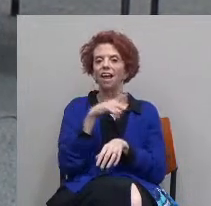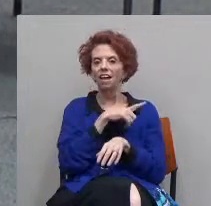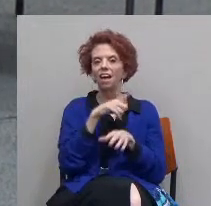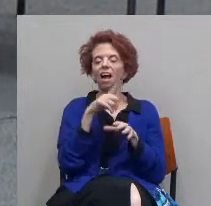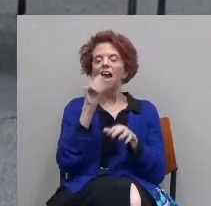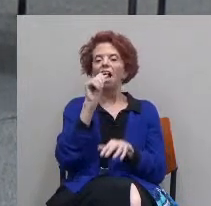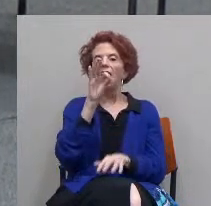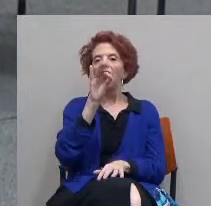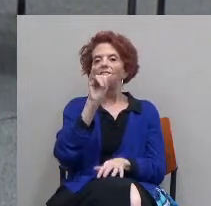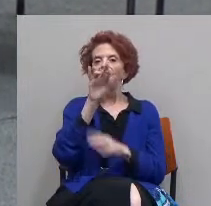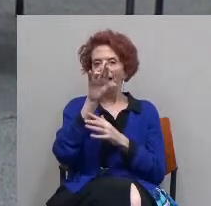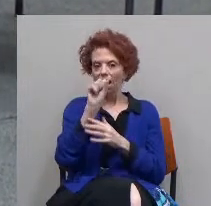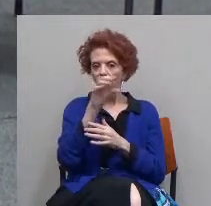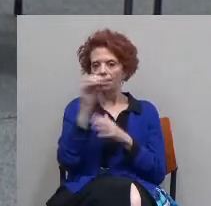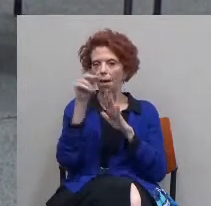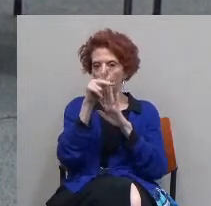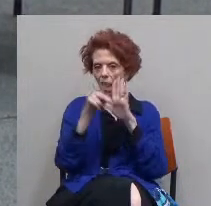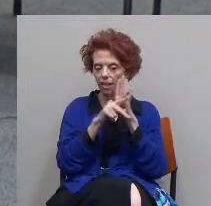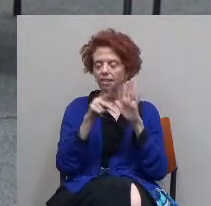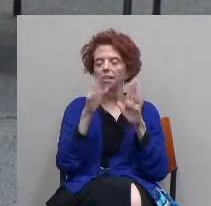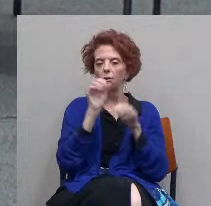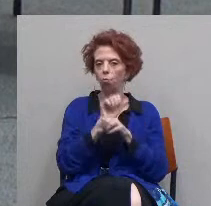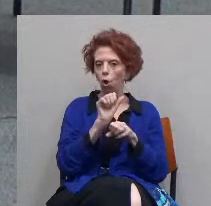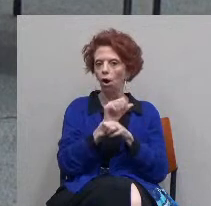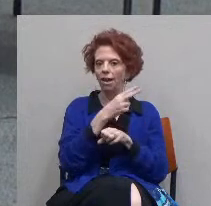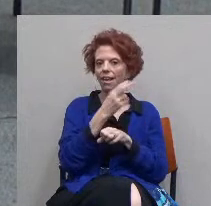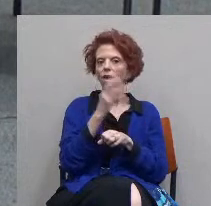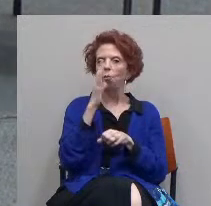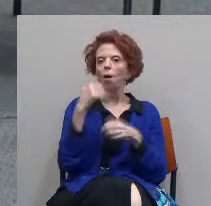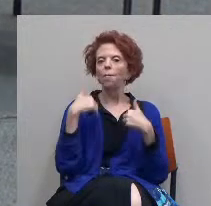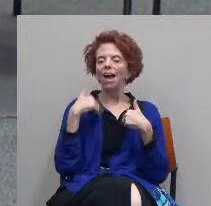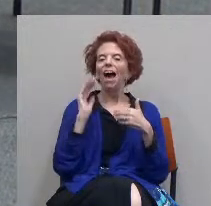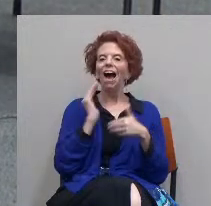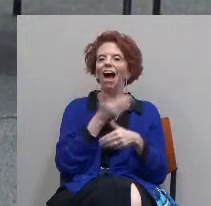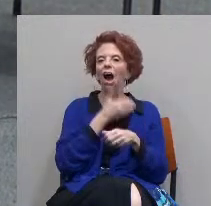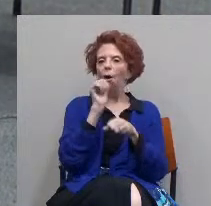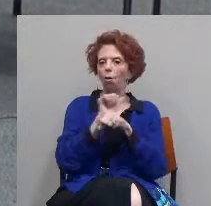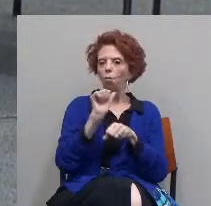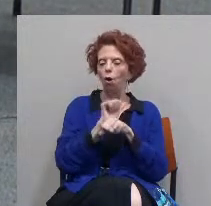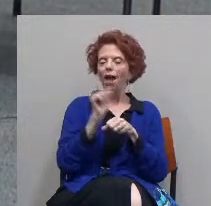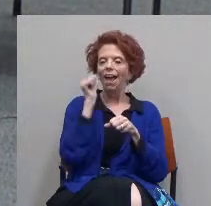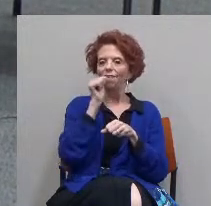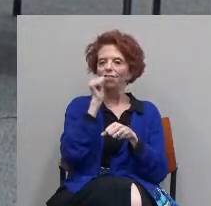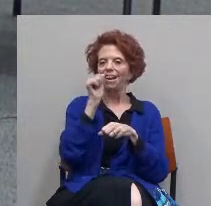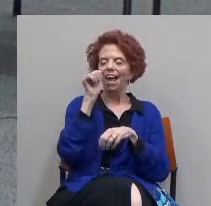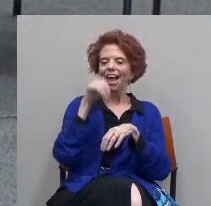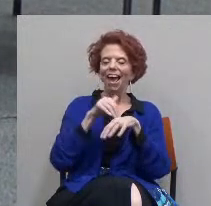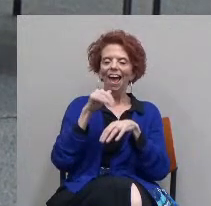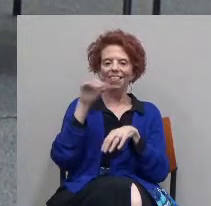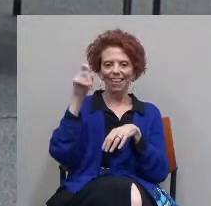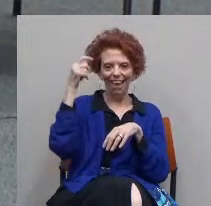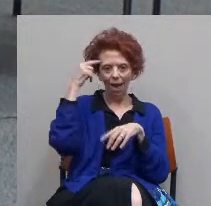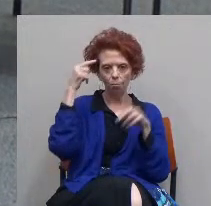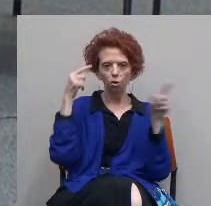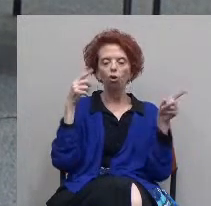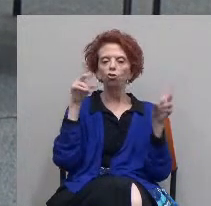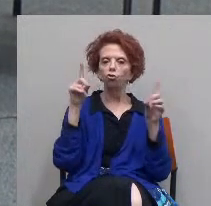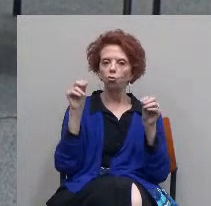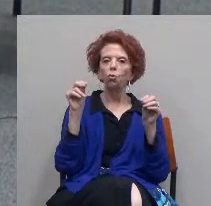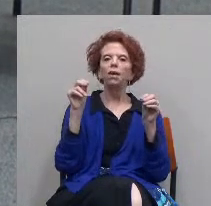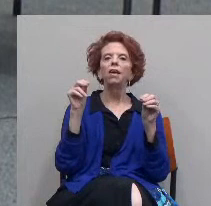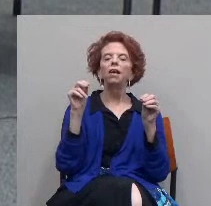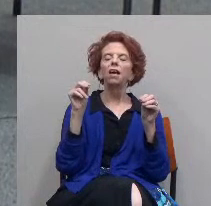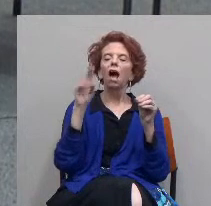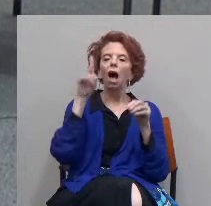and policy work, will be our employee, so to speak, on the ground every day at the Capitol, doing his best to update you